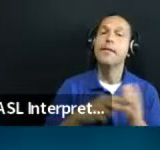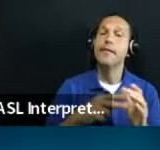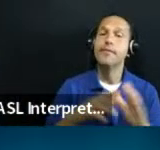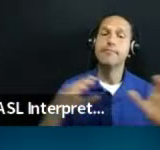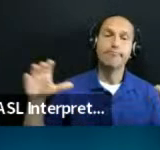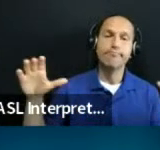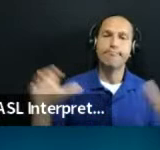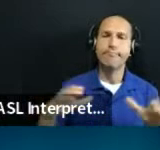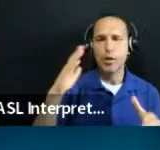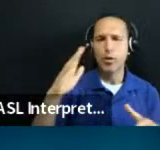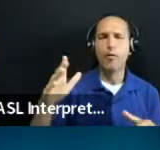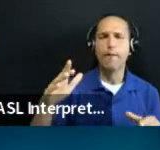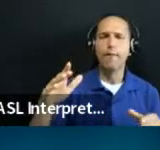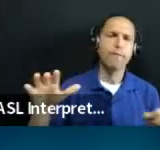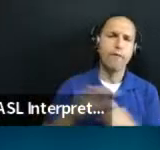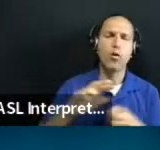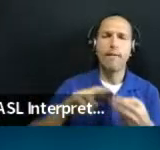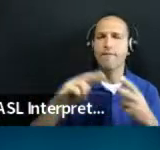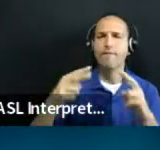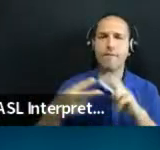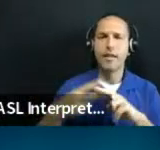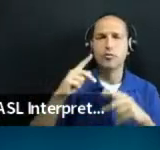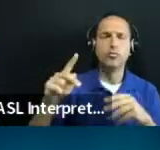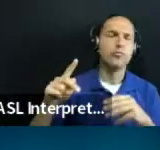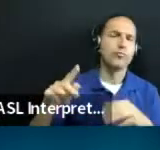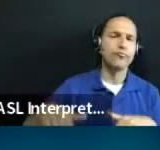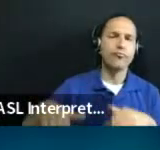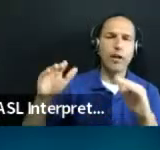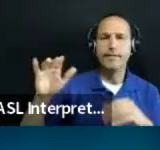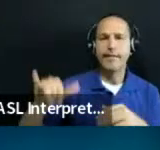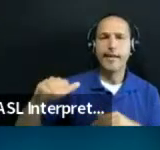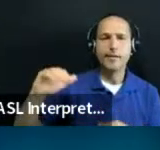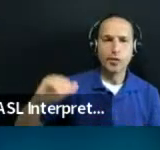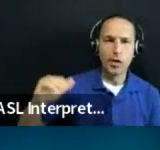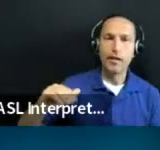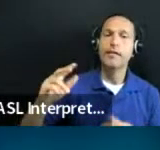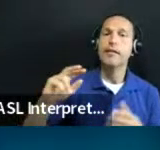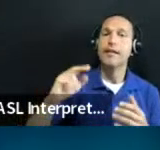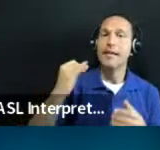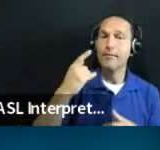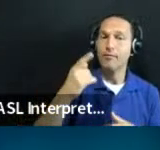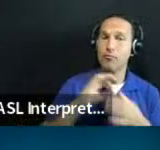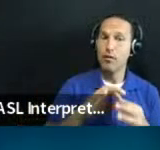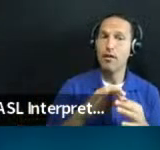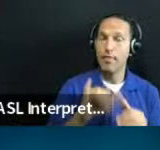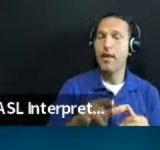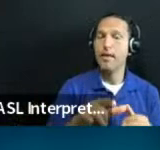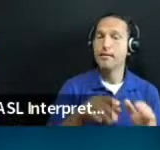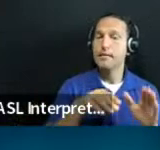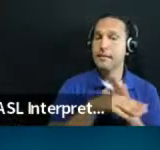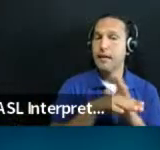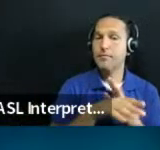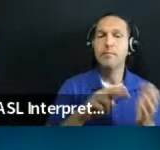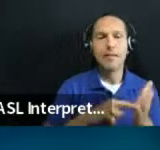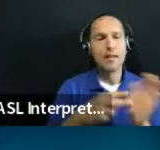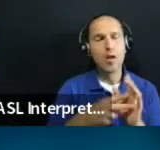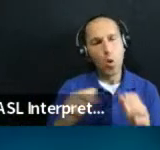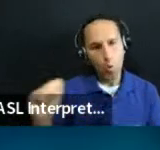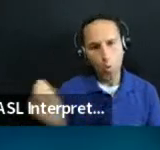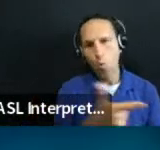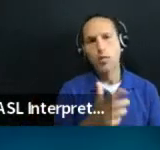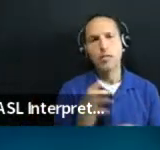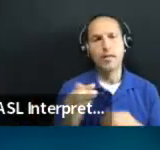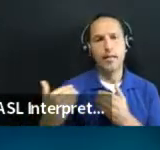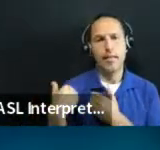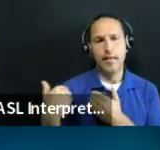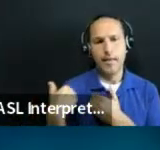raise a child. And so if our child is accessibility, it takes all of our us collectively, our